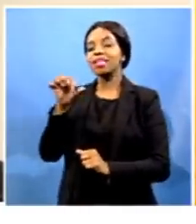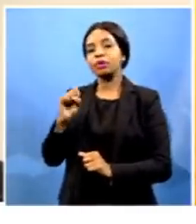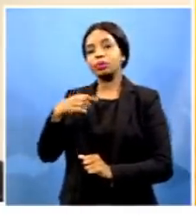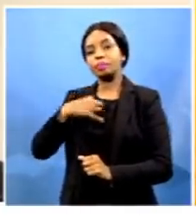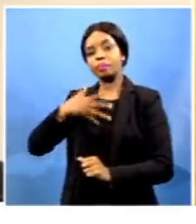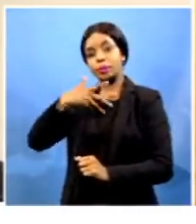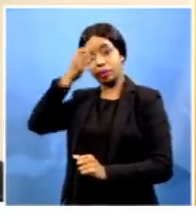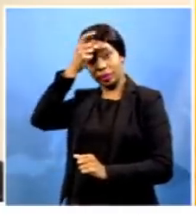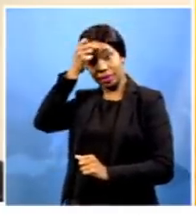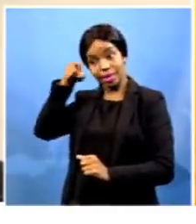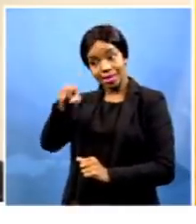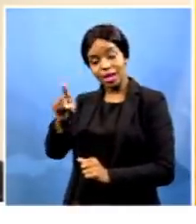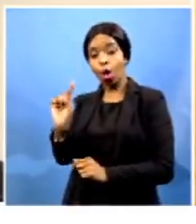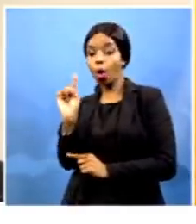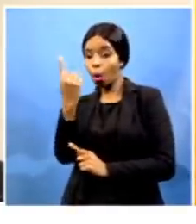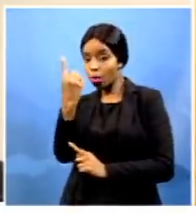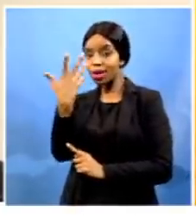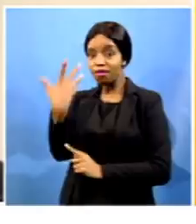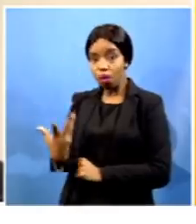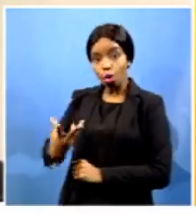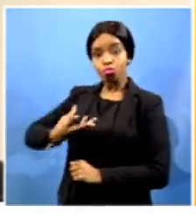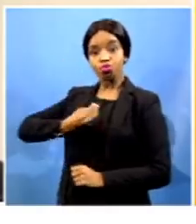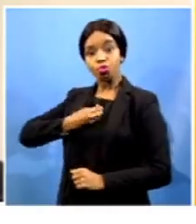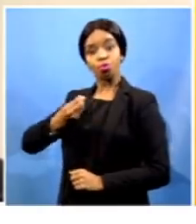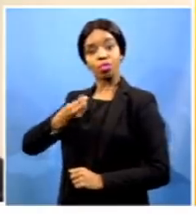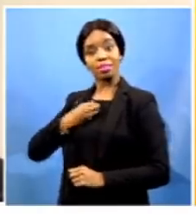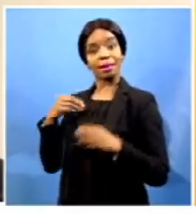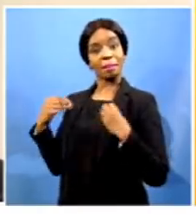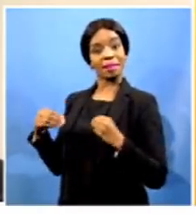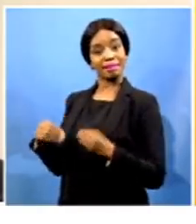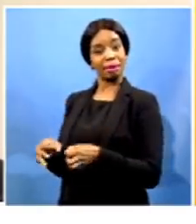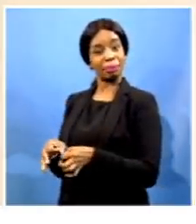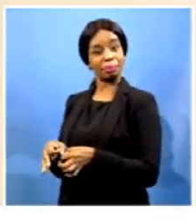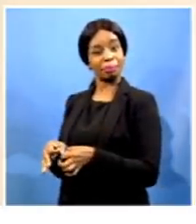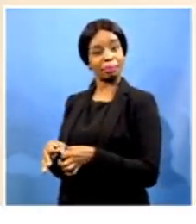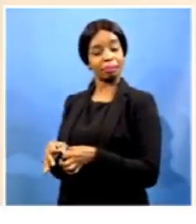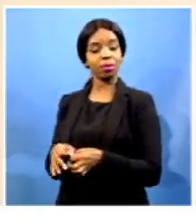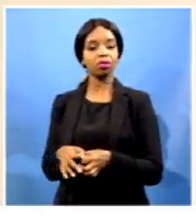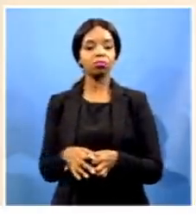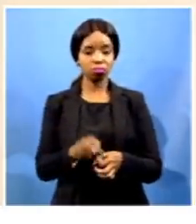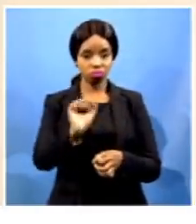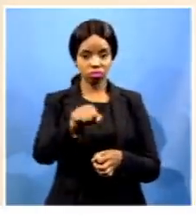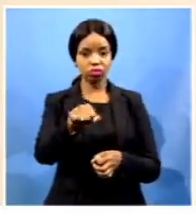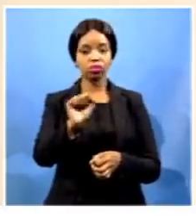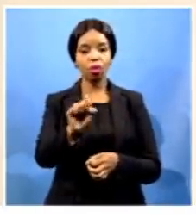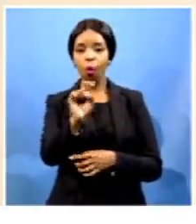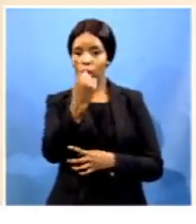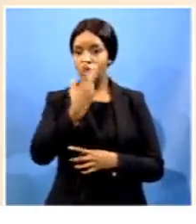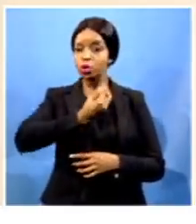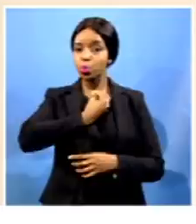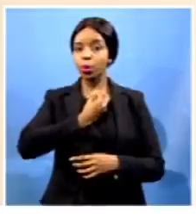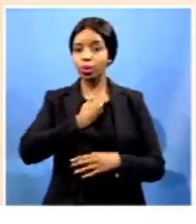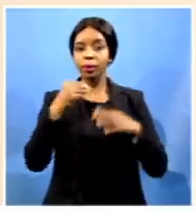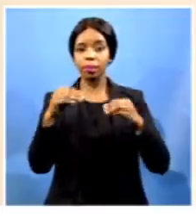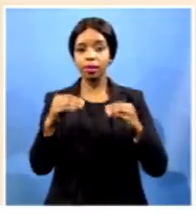only for a youth micro business, this particular fund? It's purely for youth micro business, those who are between the ages